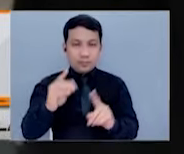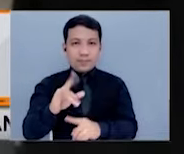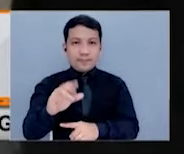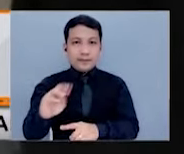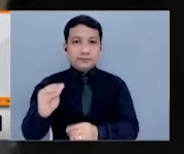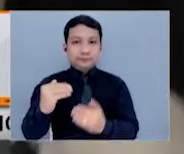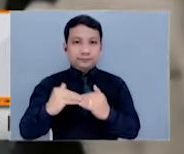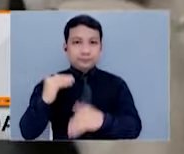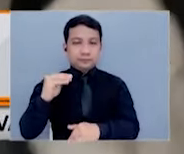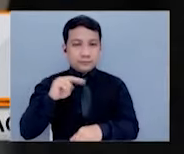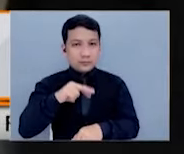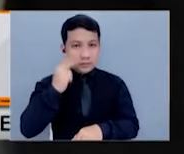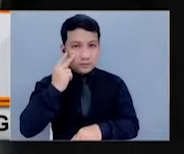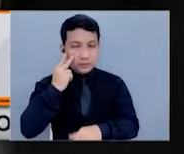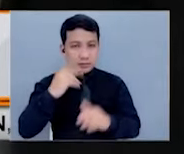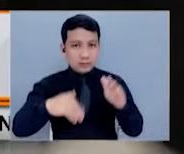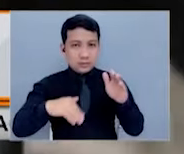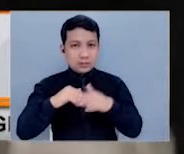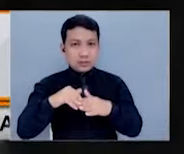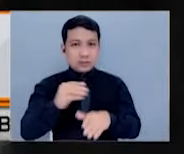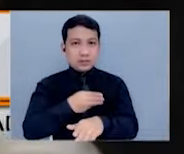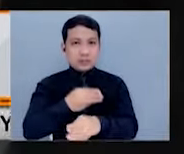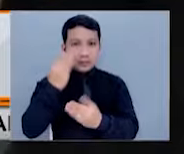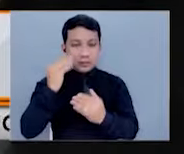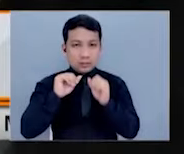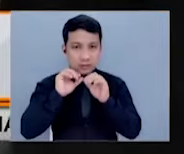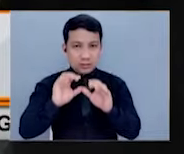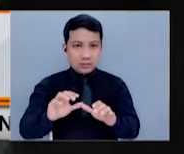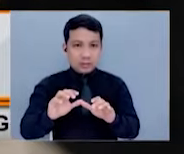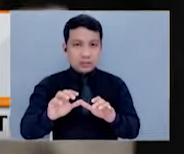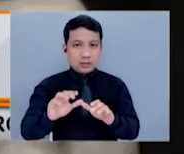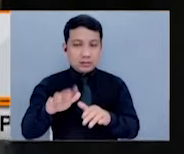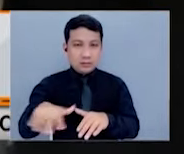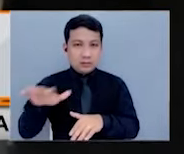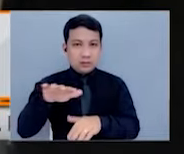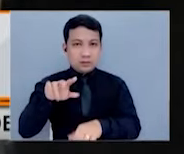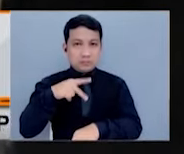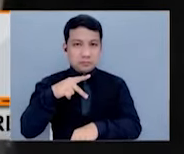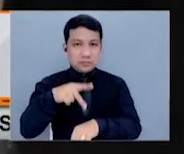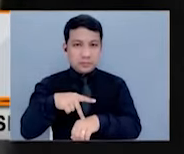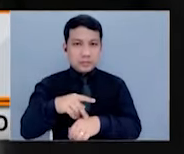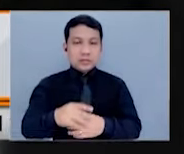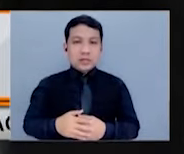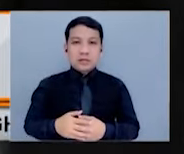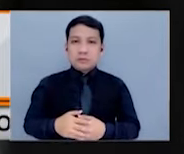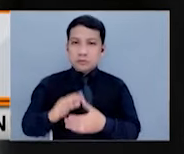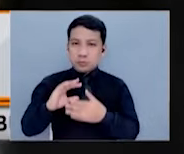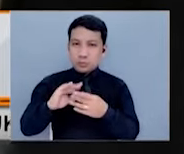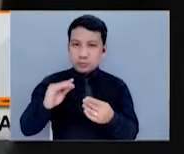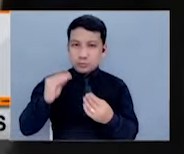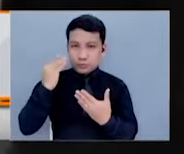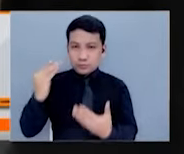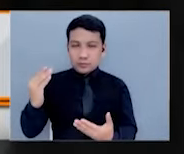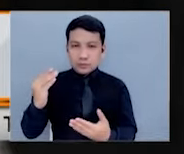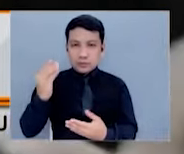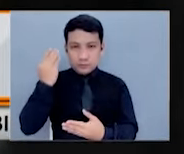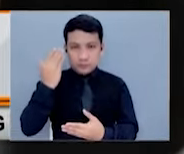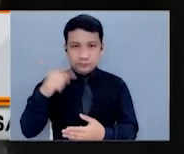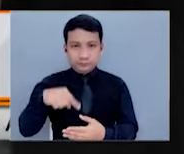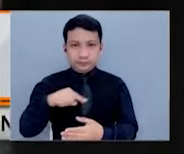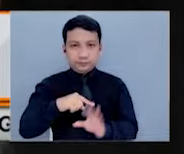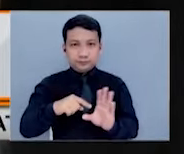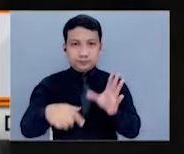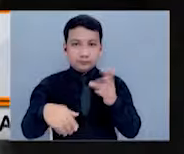kanya, isa sa pinaka-musically blessed na bansa, ang Pilipinas. Kwento pa ni David, mamimili siya ng ilang